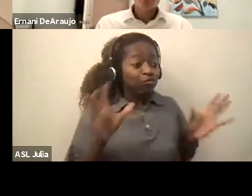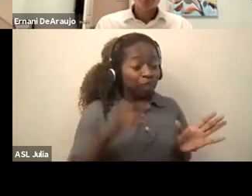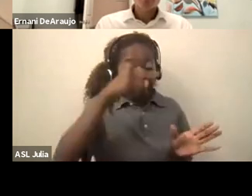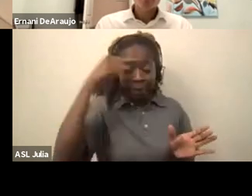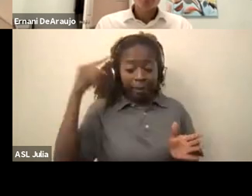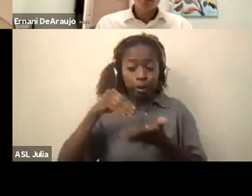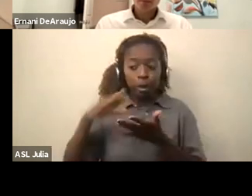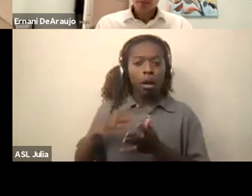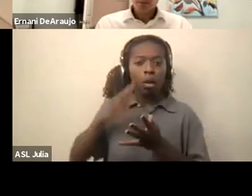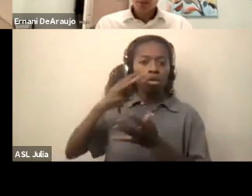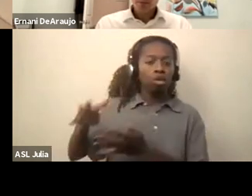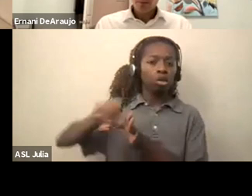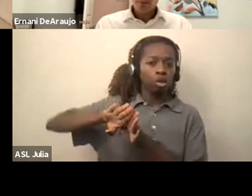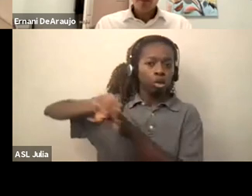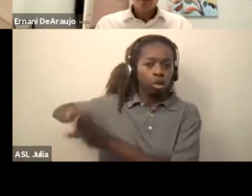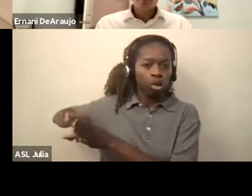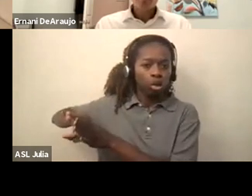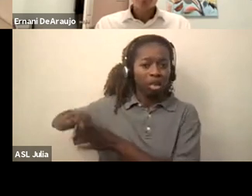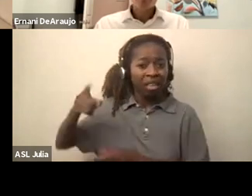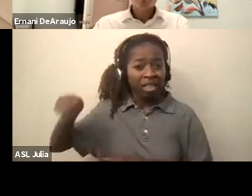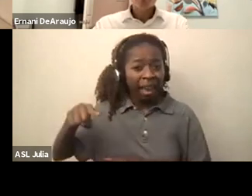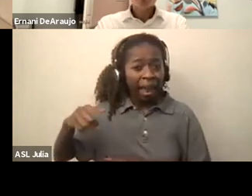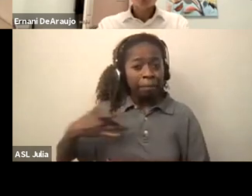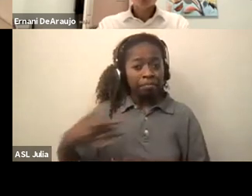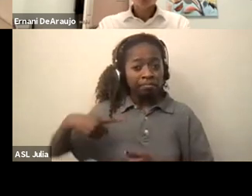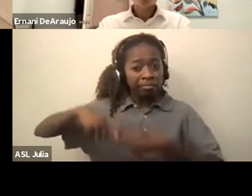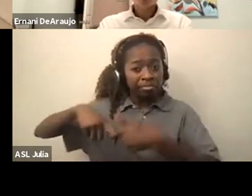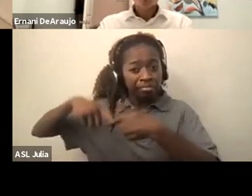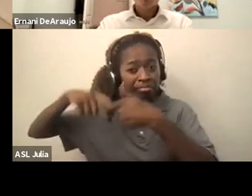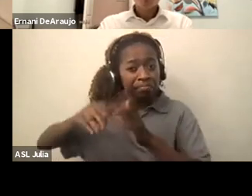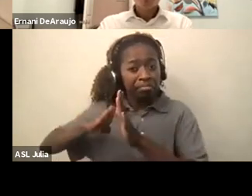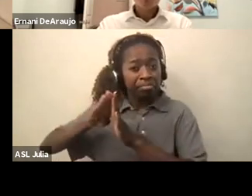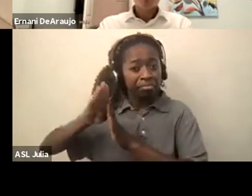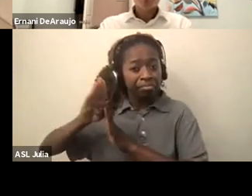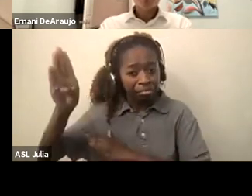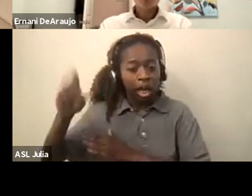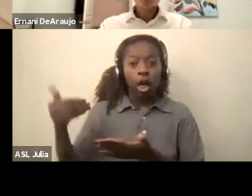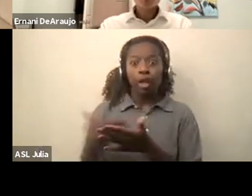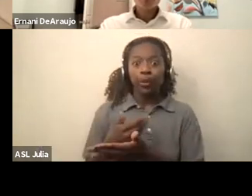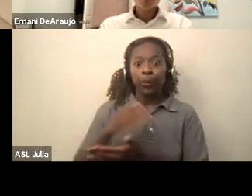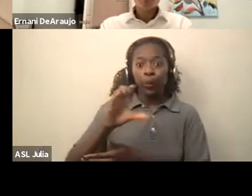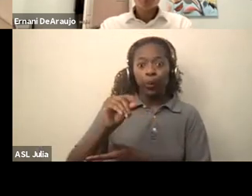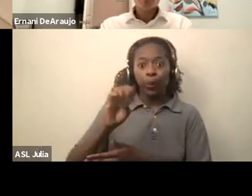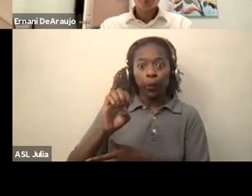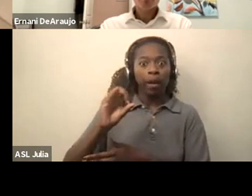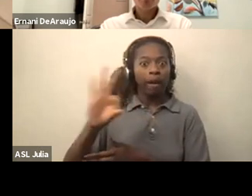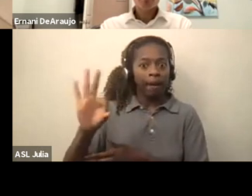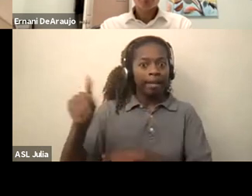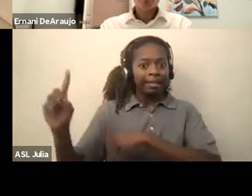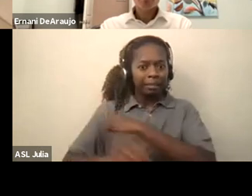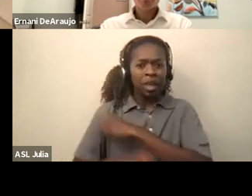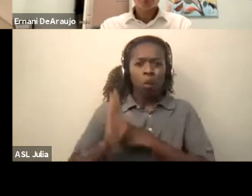students are suspended at the highest rate the newly proposed code of discipline will continue to criminalize and